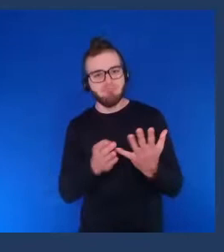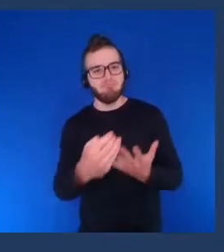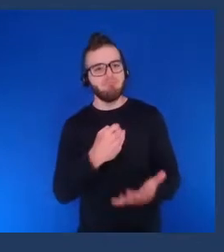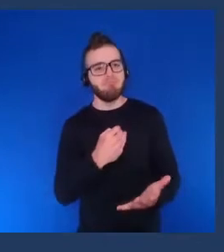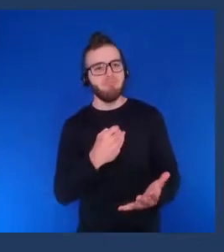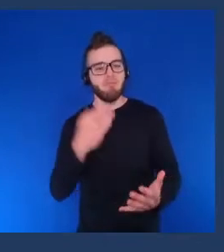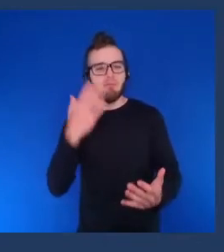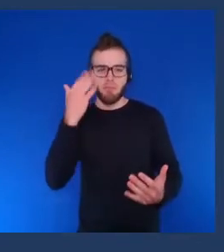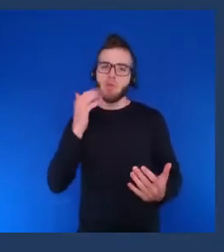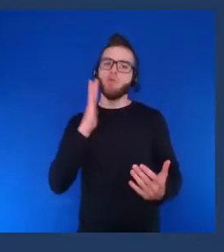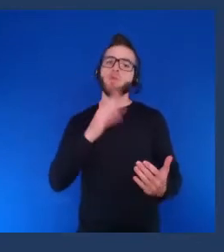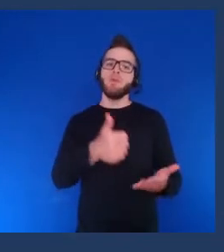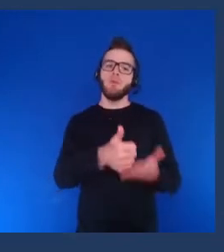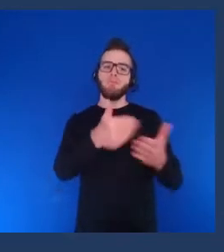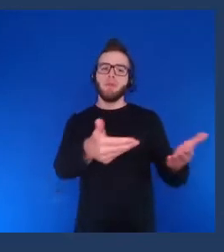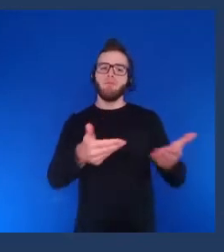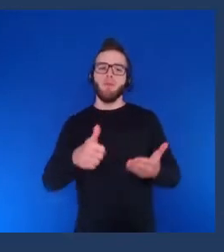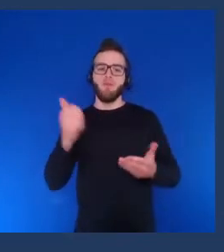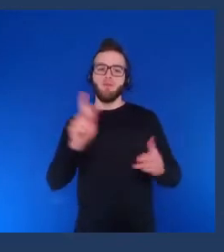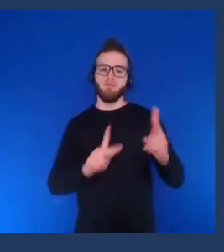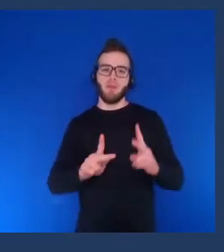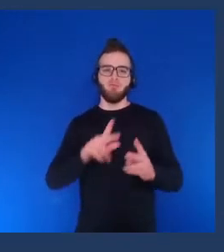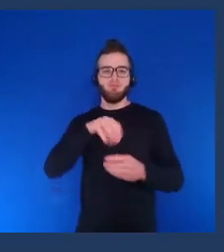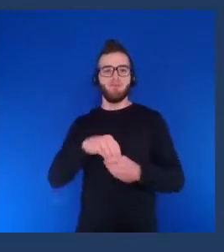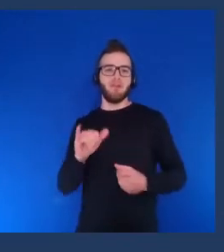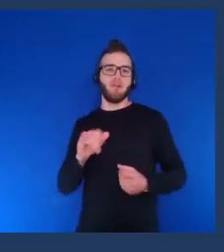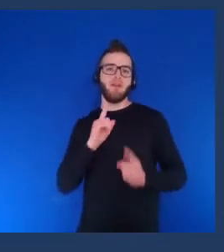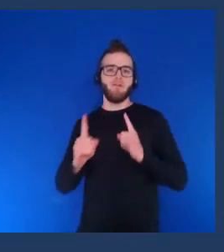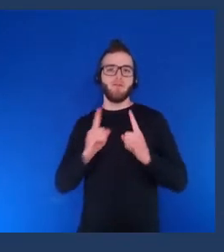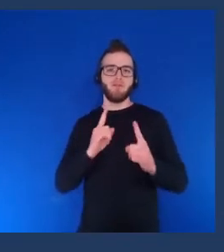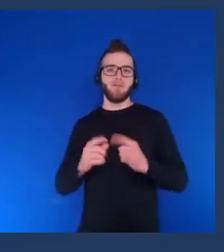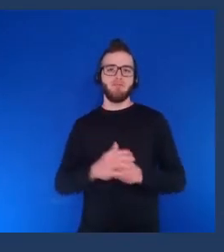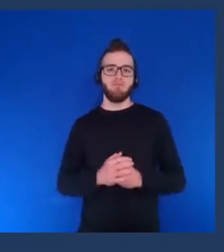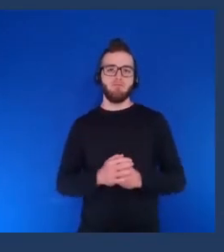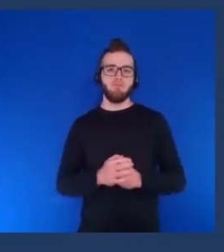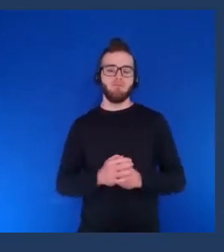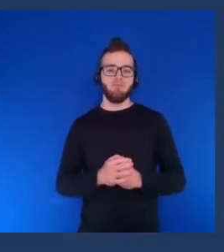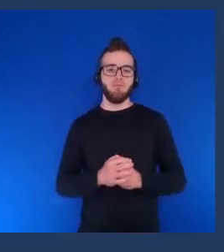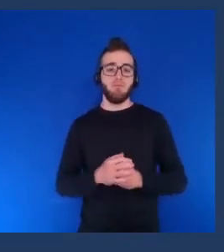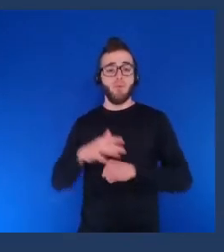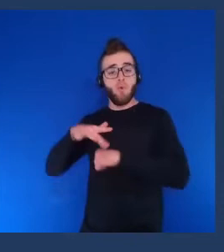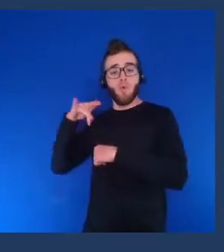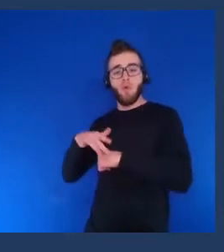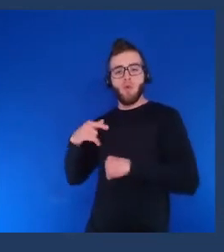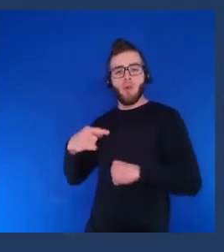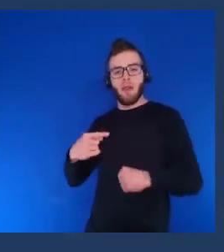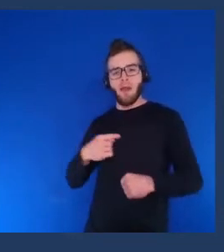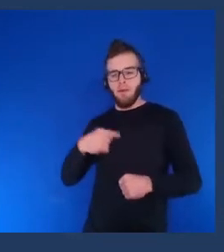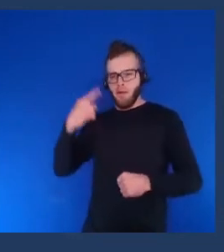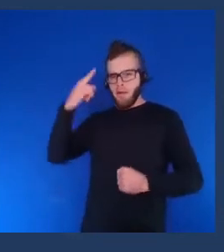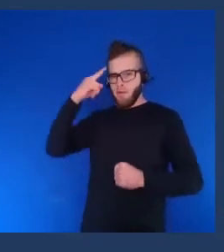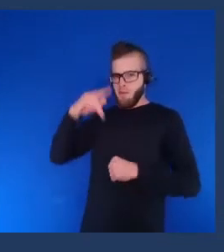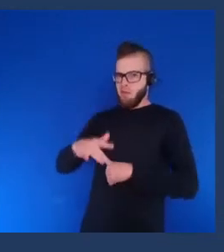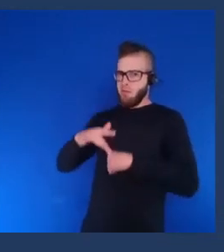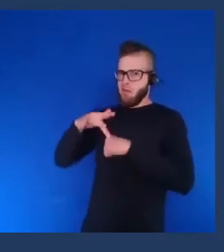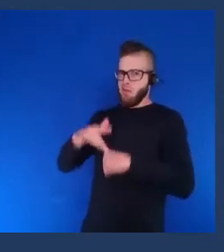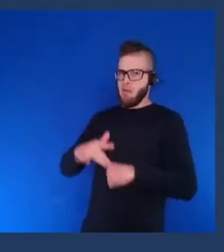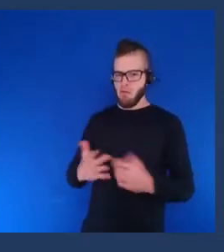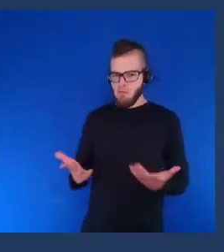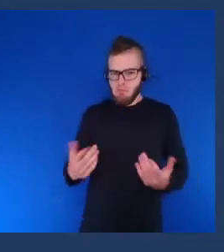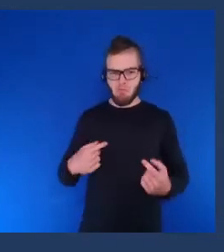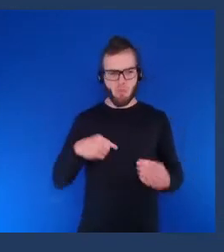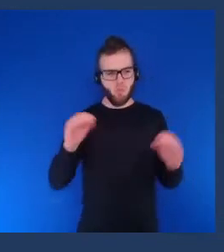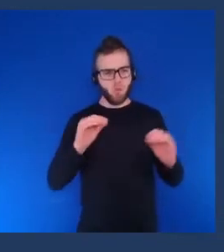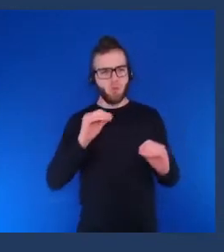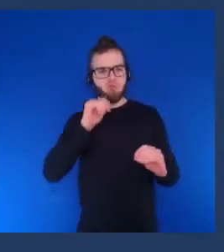got too hung up on, well, what if I don't need any help? And what if I don't need an accommodation? Then why should I tell somebody